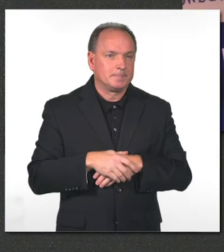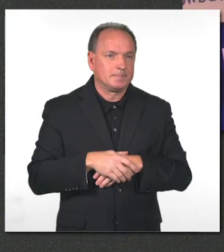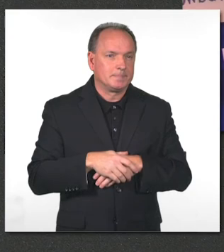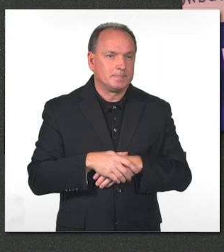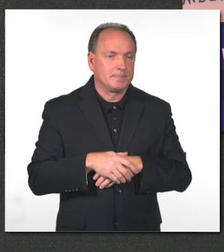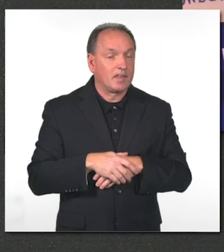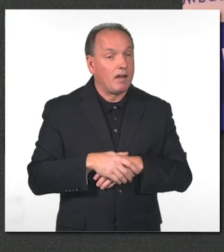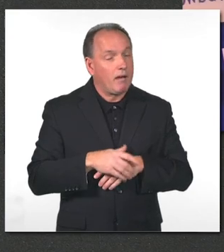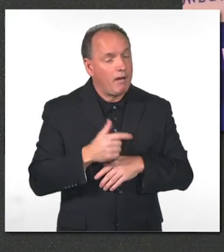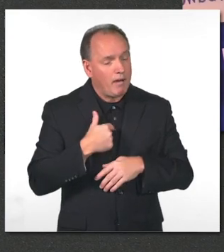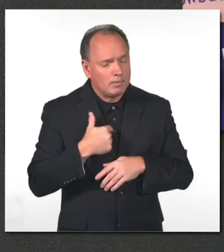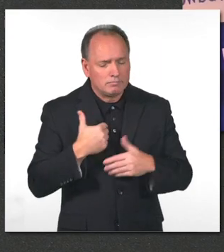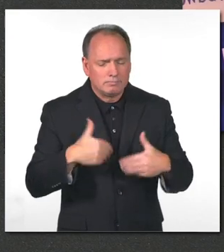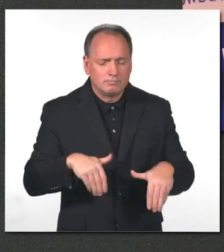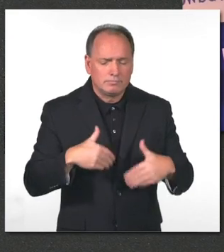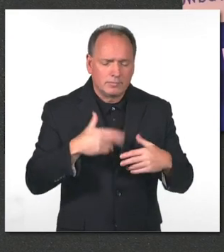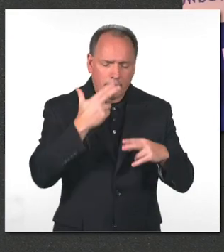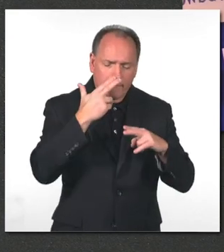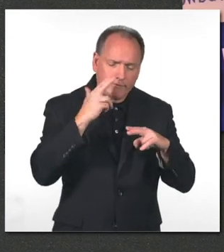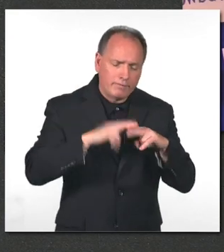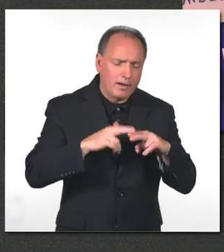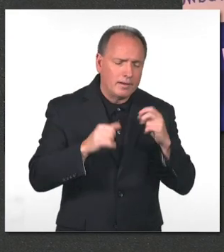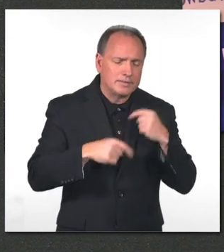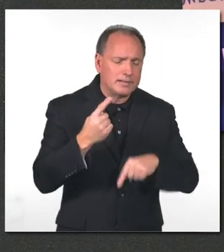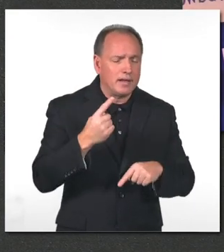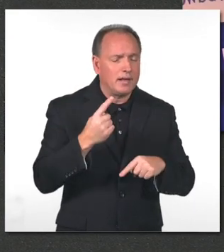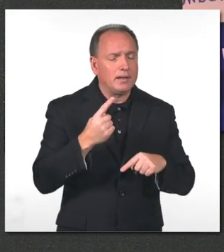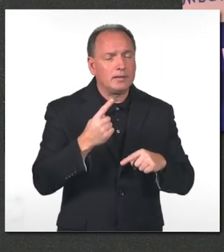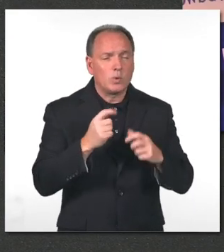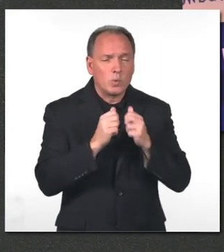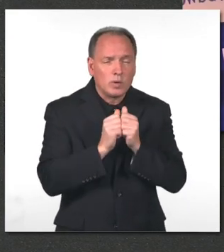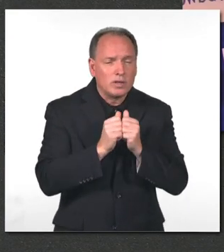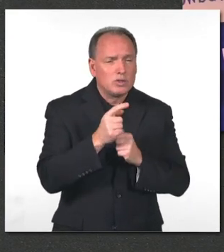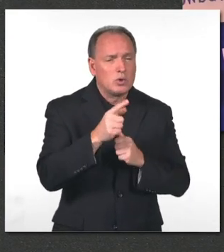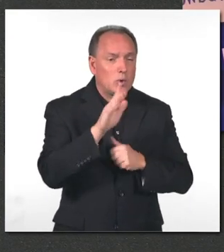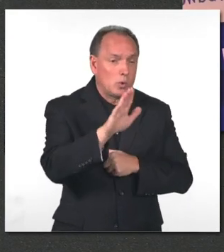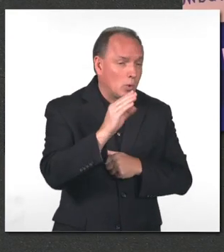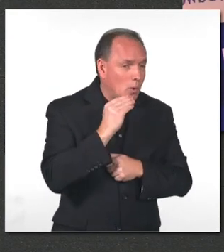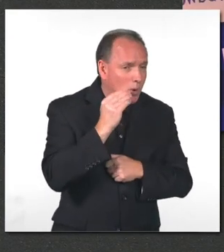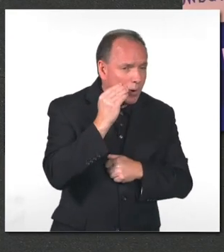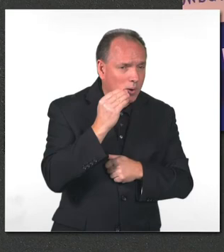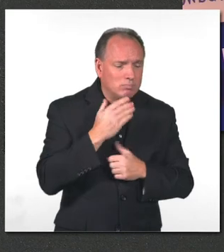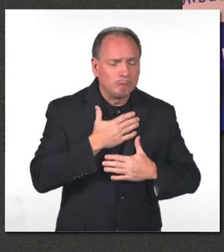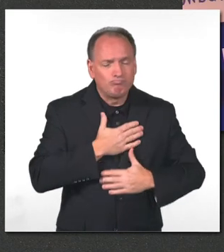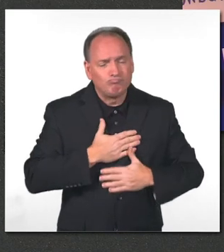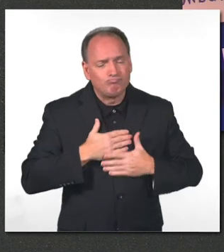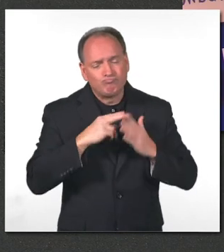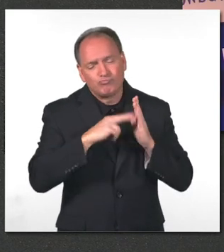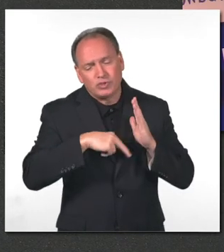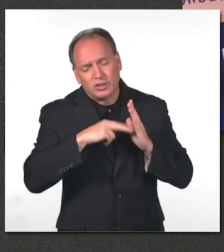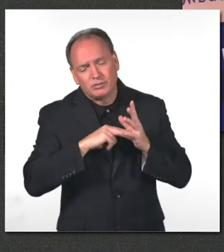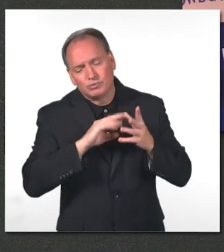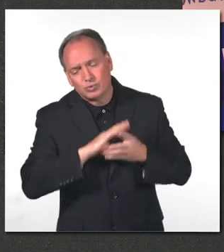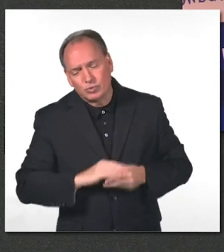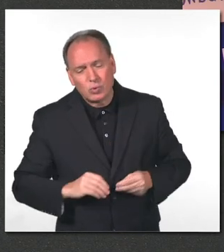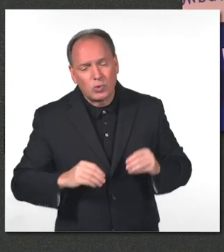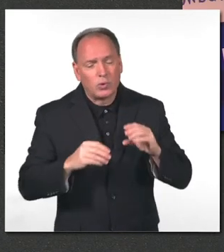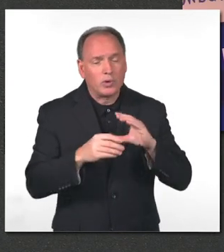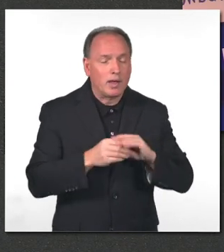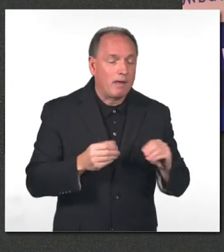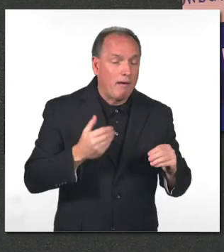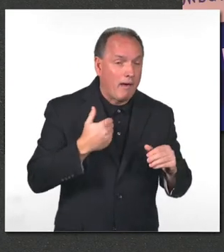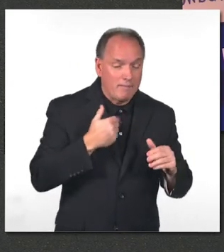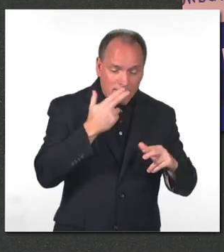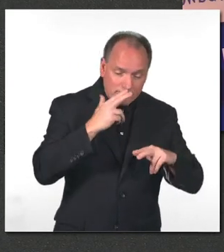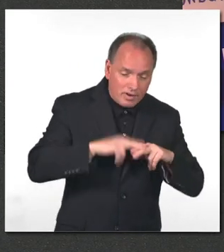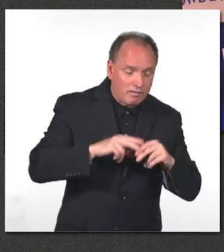Well, I had so much fun today coming into your home and reading with you and having